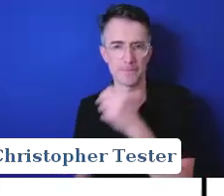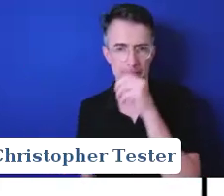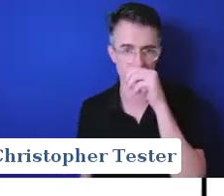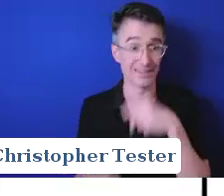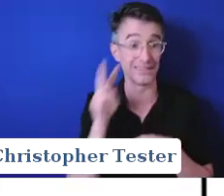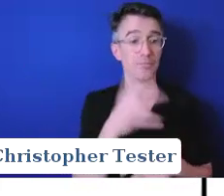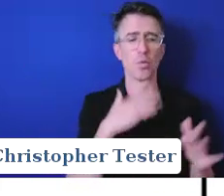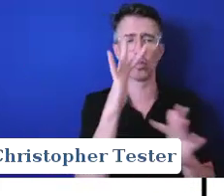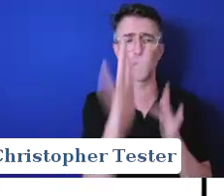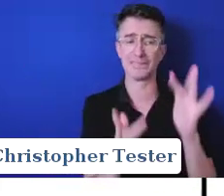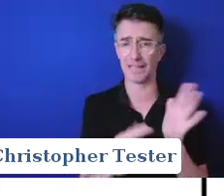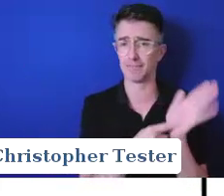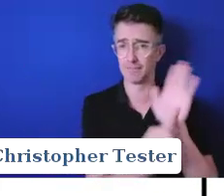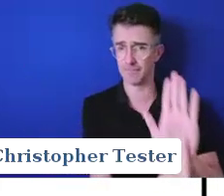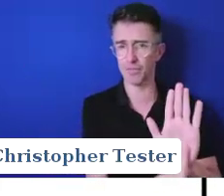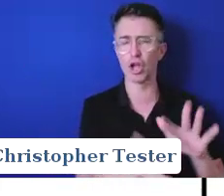webinars